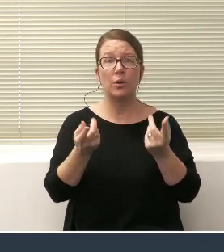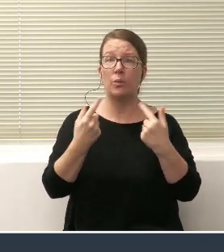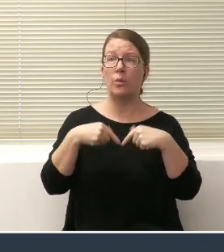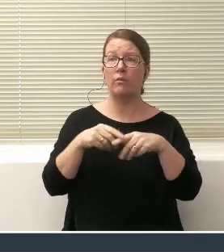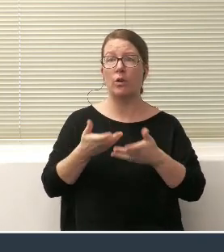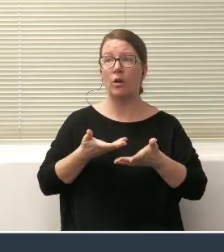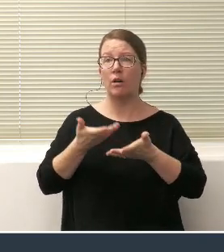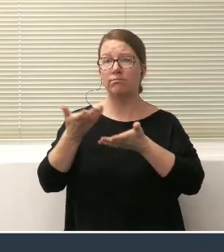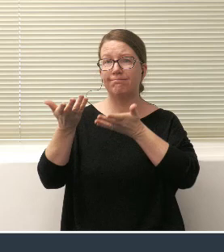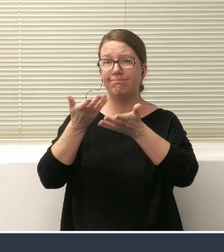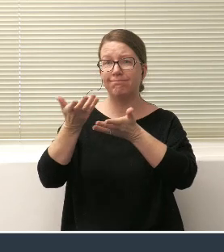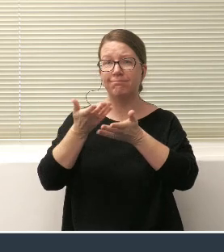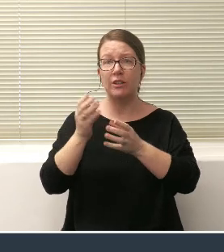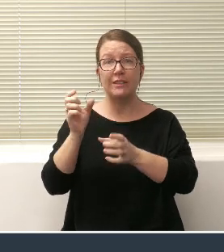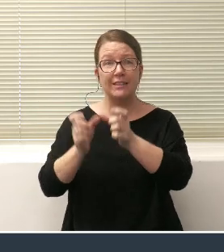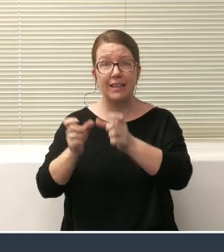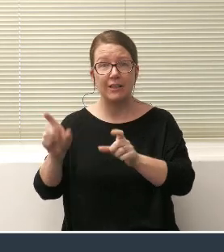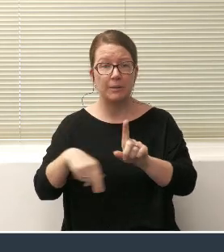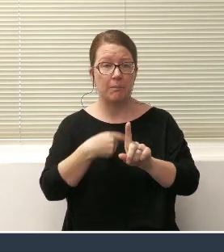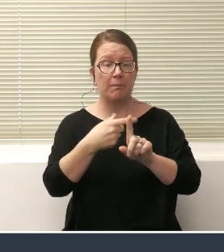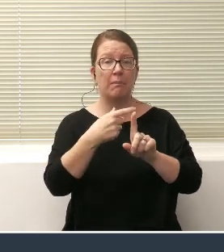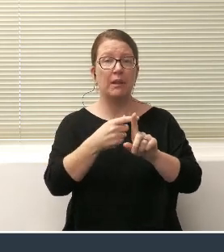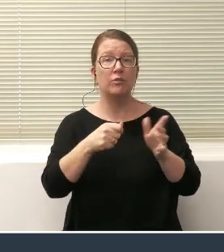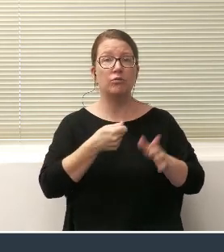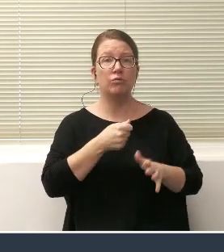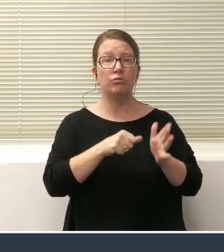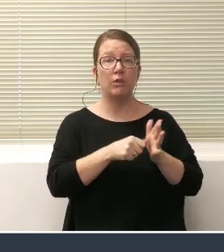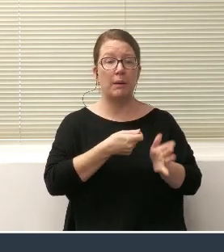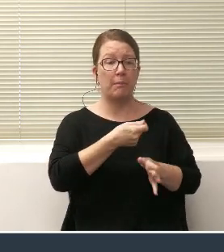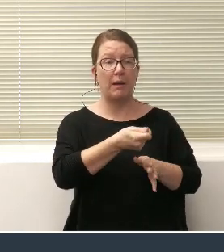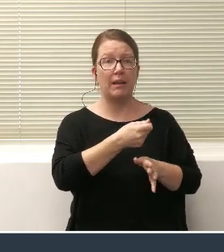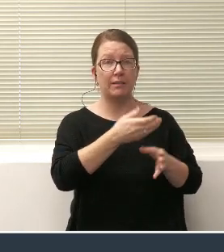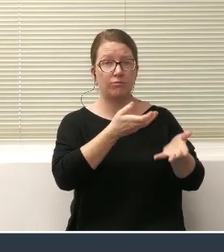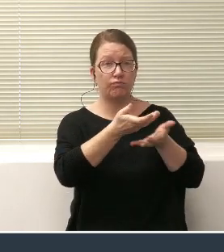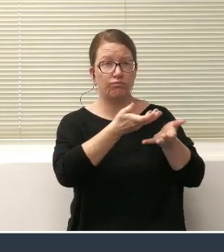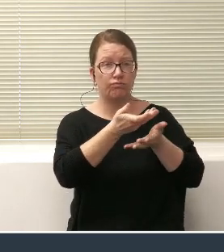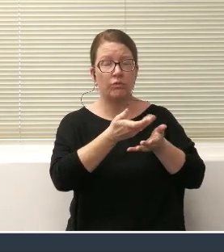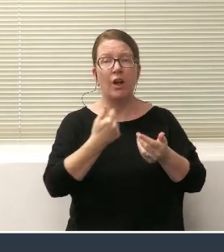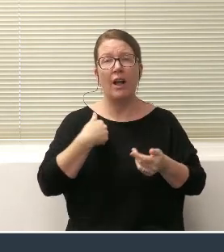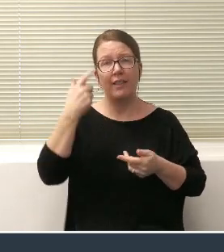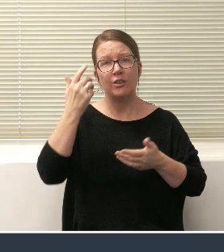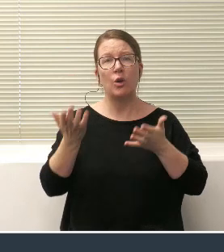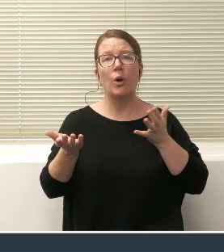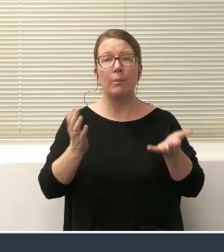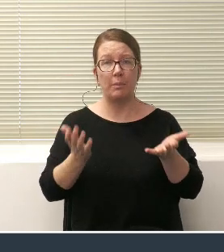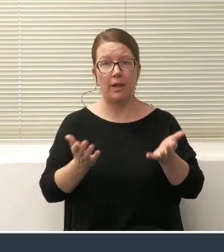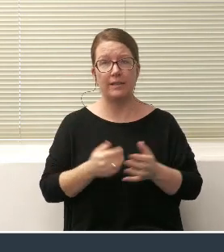gone out and spoken to not only the tenants but to our ratepayers. It's a compromise. We have